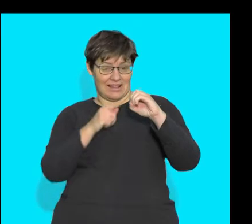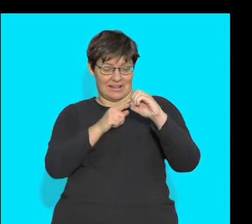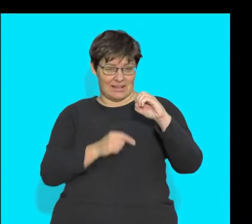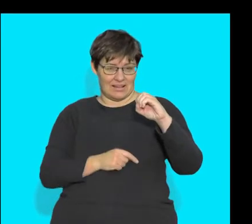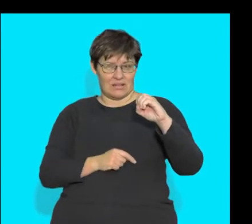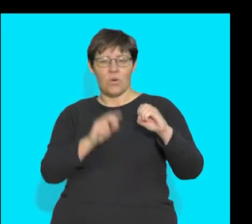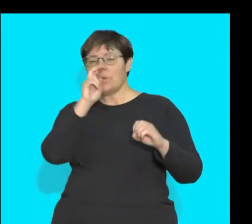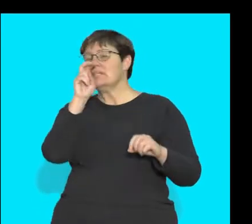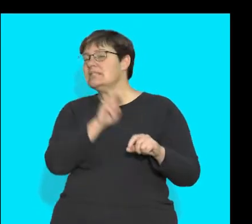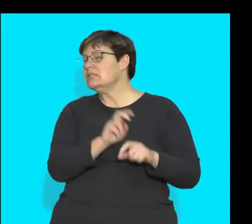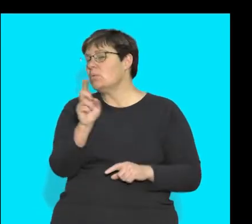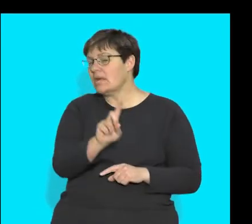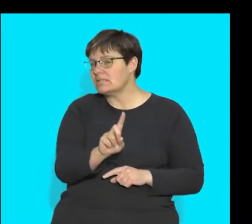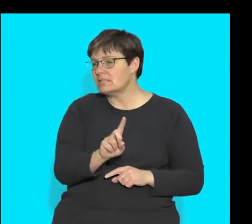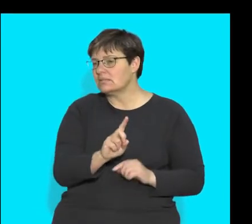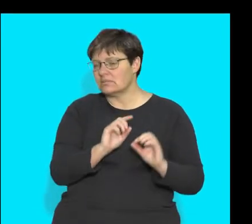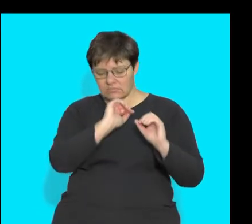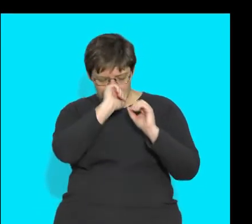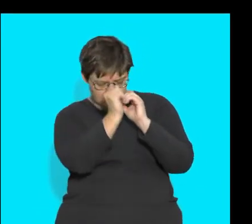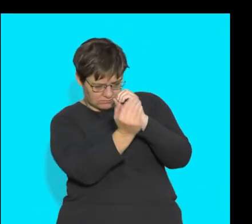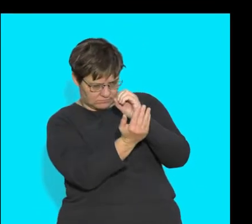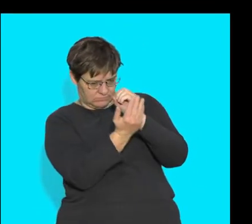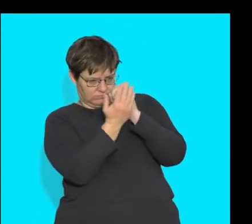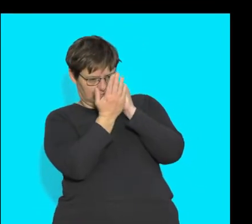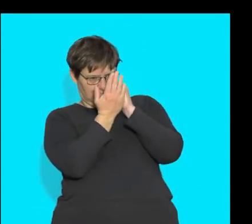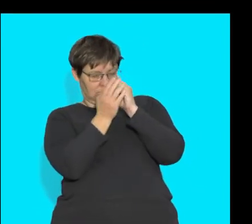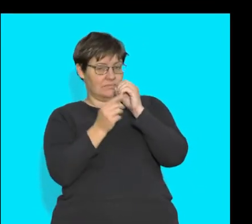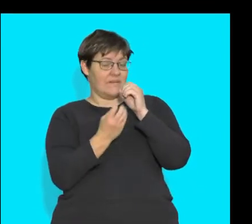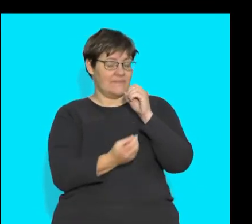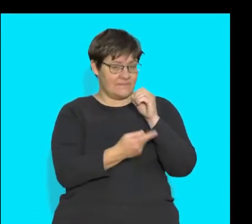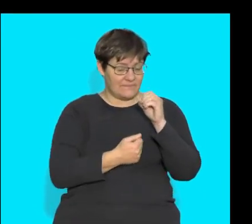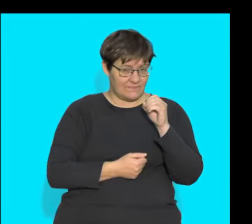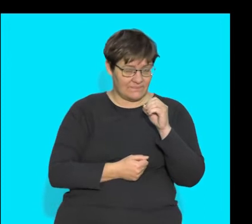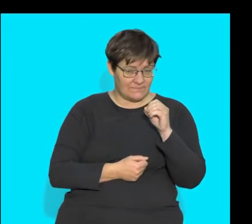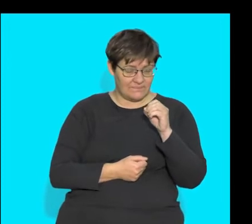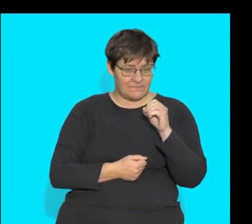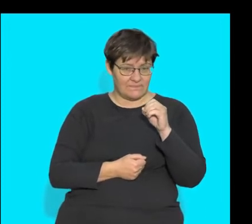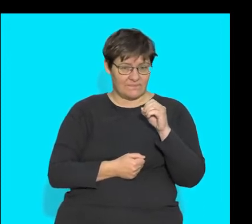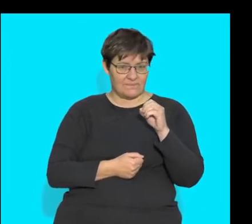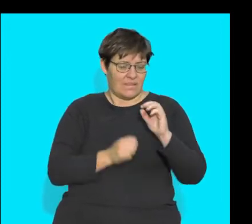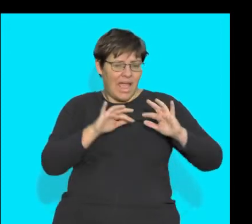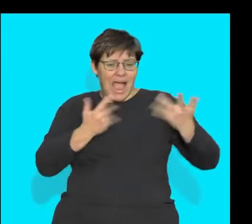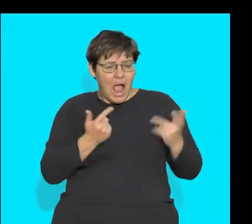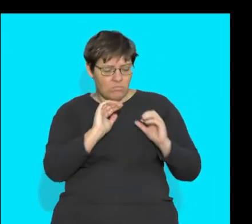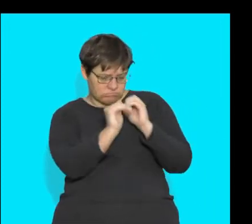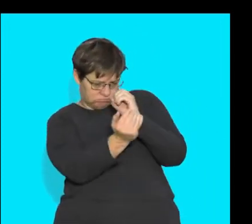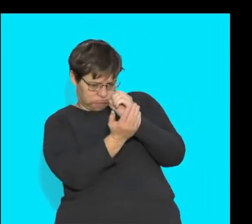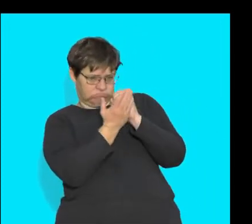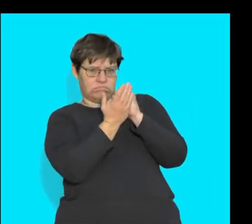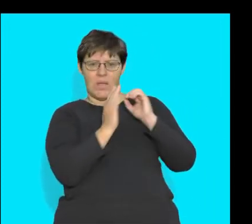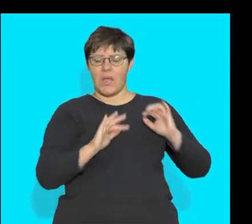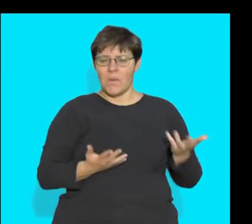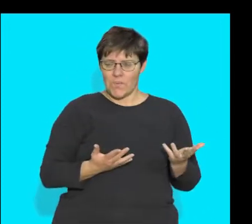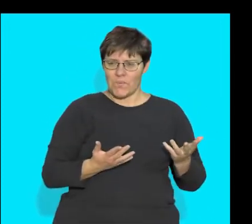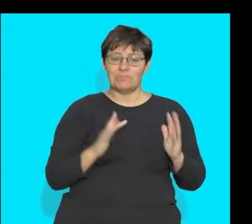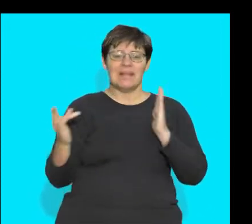all right, we need to be able to see cells. Let me get my pen going over here. So how do we see cells?